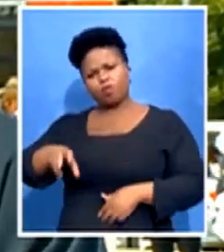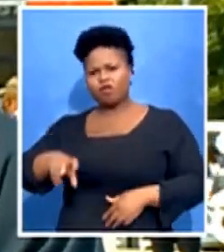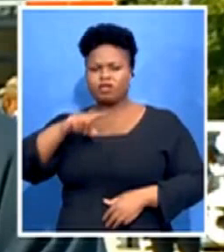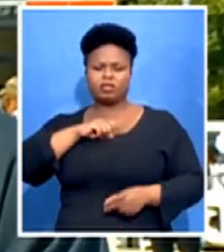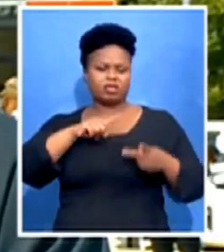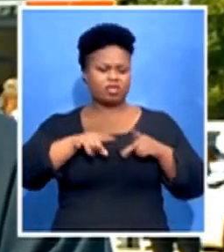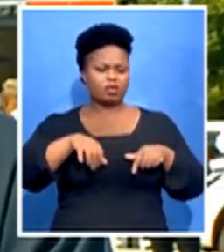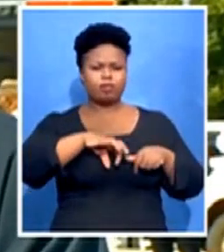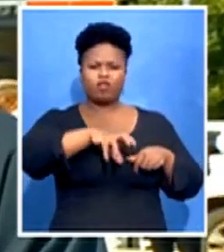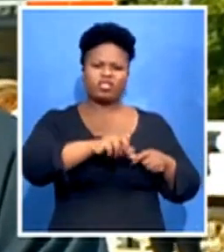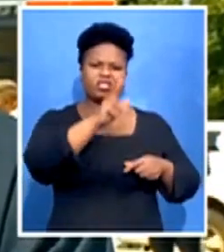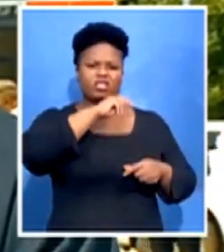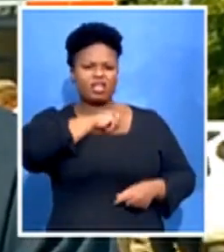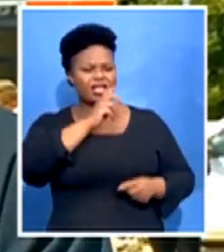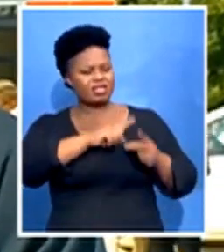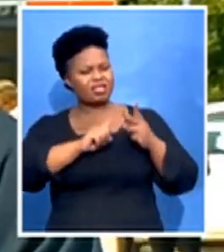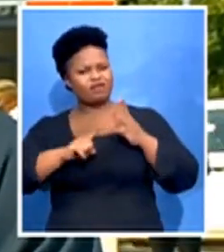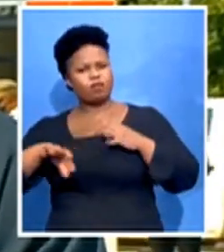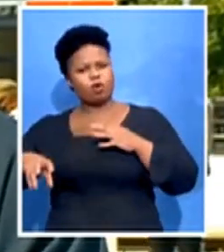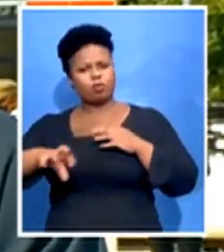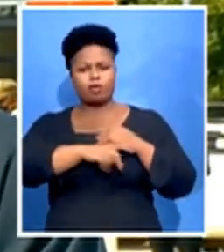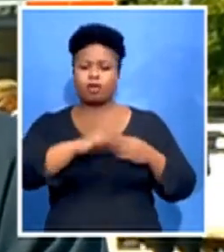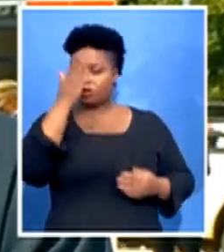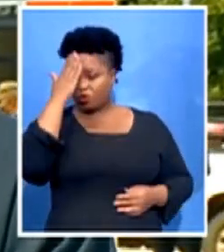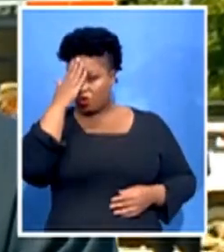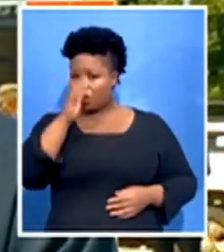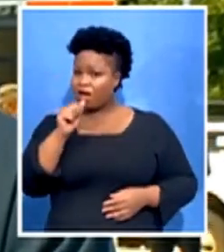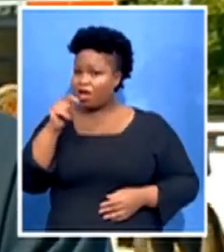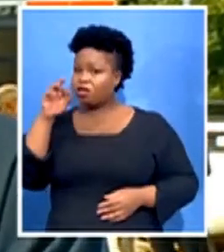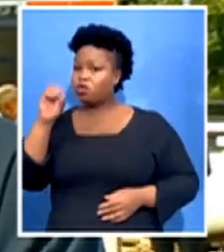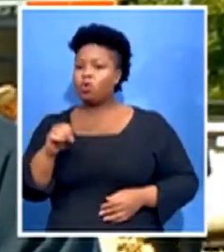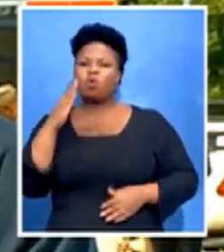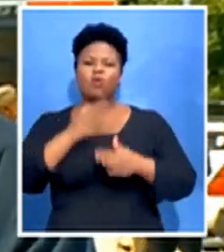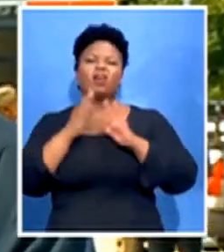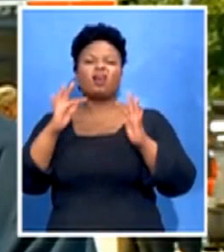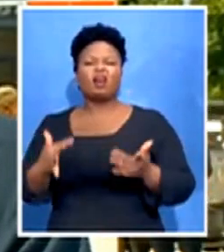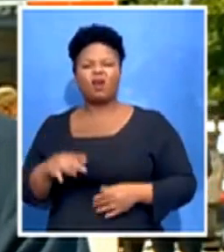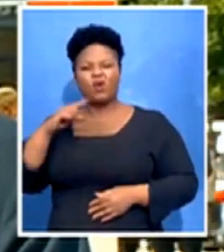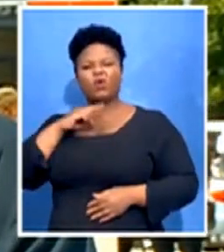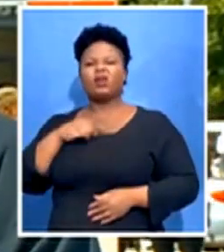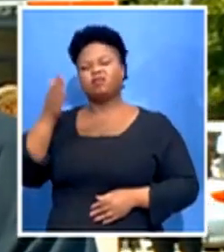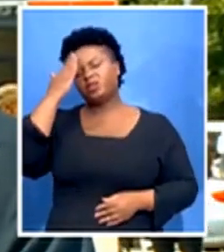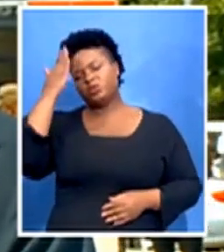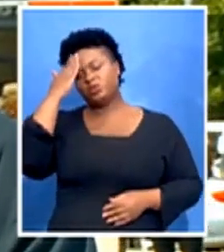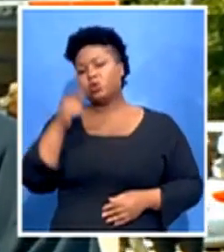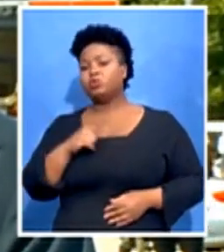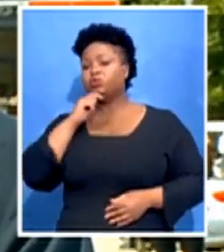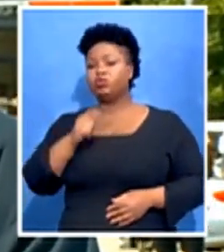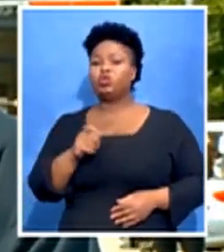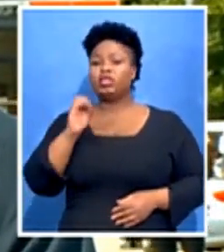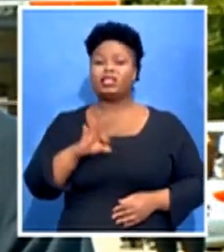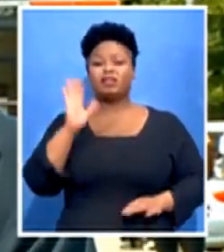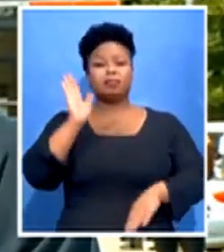gore na AARTO e bereka ka eng e ne le kgaogana tsa go tseba gore ge o begeile molato e ka tla watla mo go rena wa